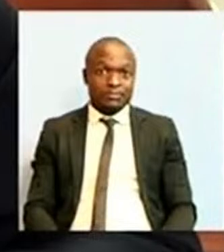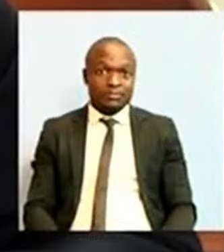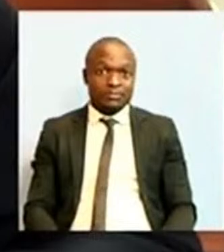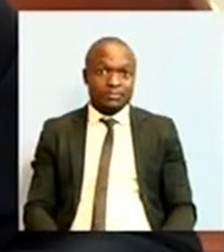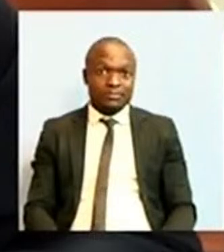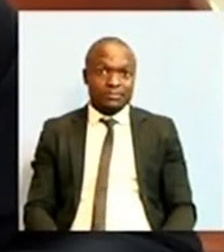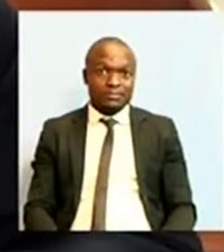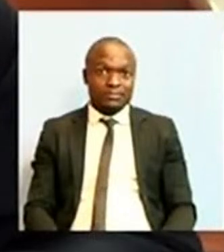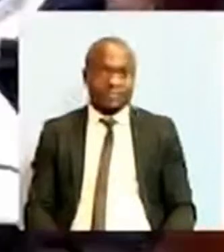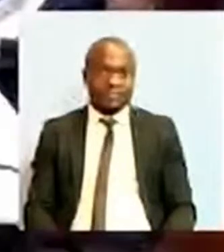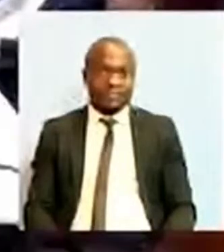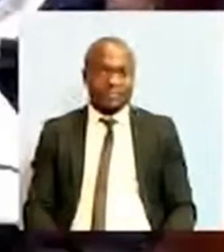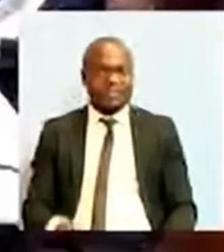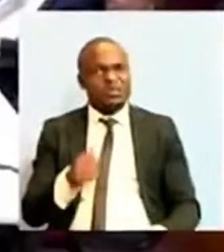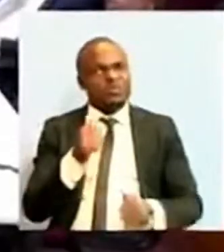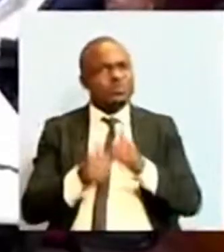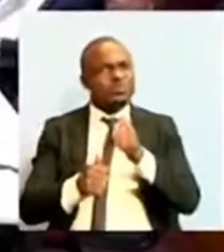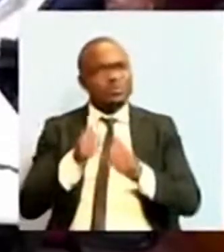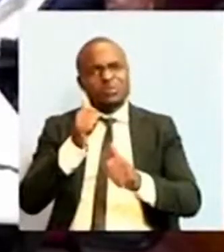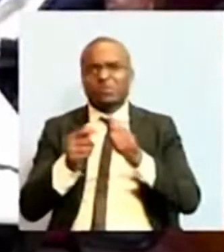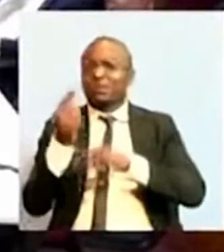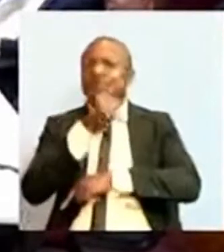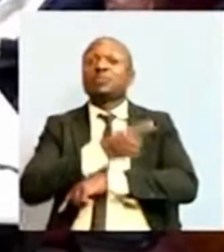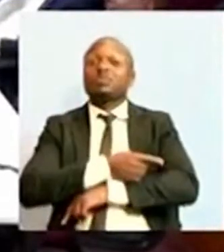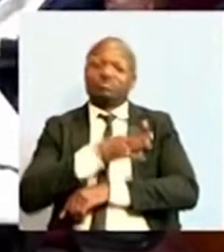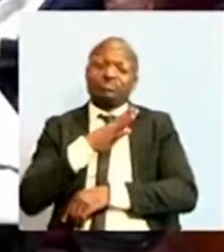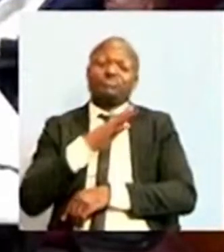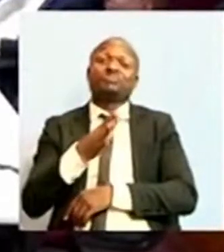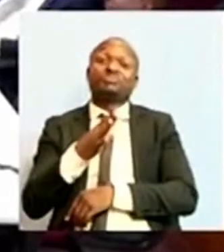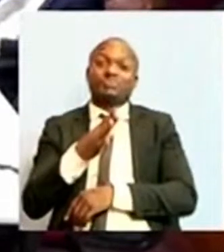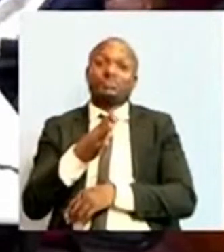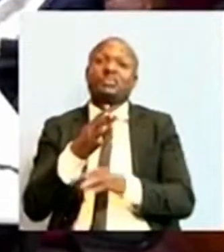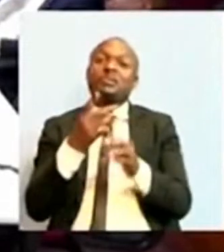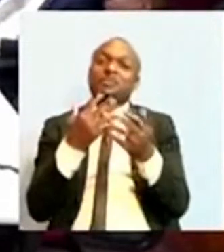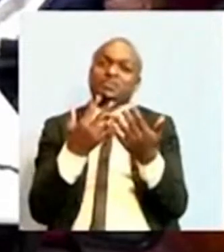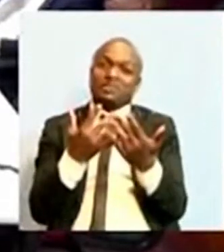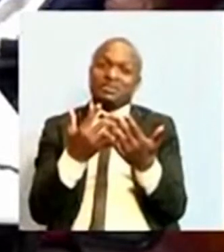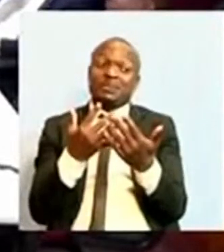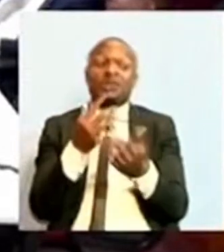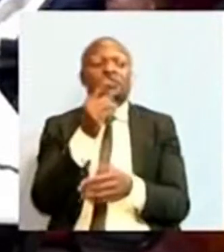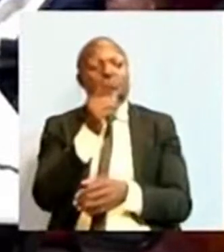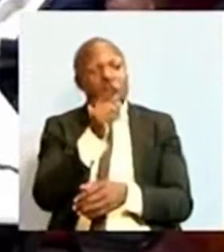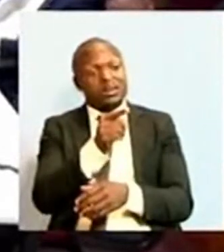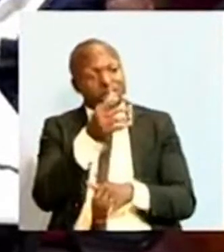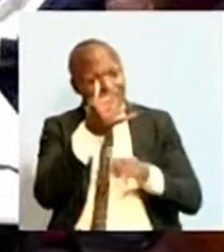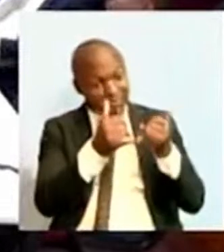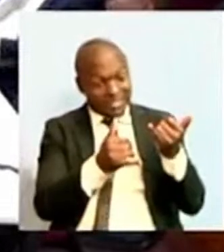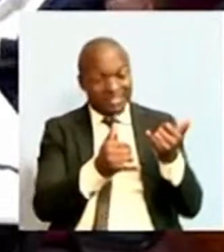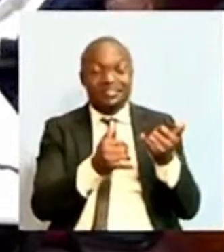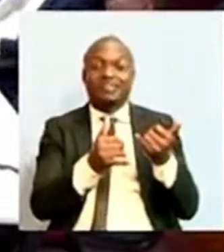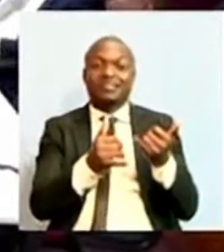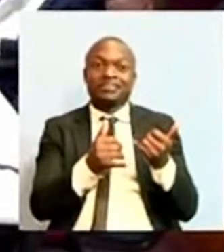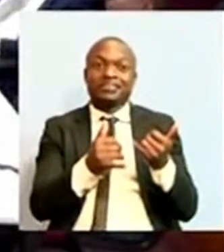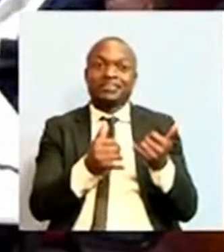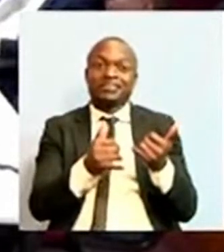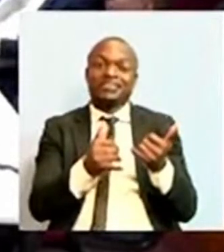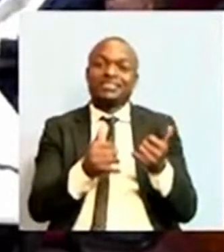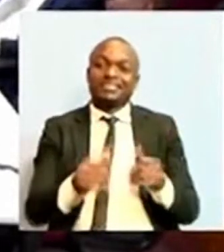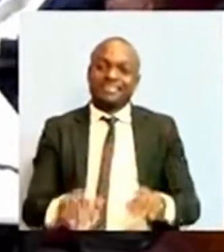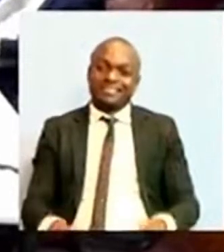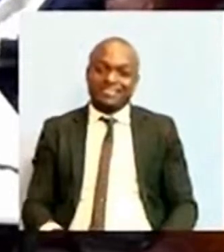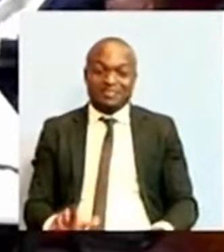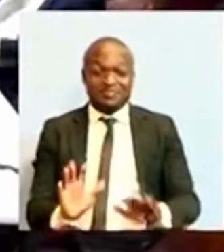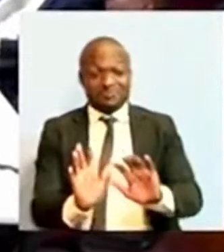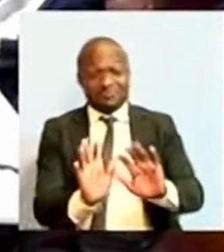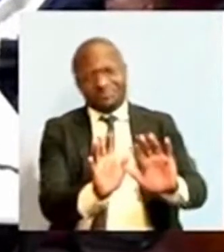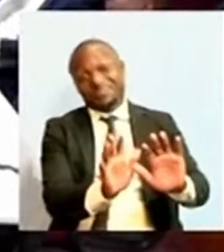Maybe Chair, which day in specific? Oh, sorry. All right. Wait for him to say. So that Well, I leave